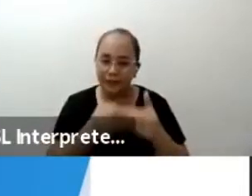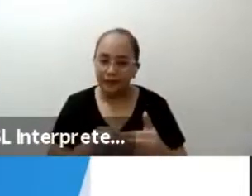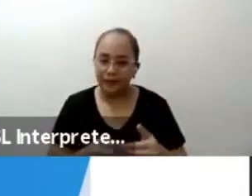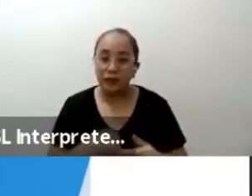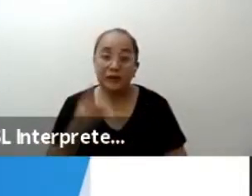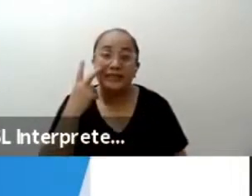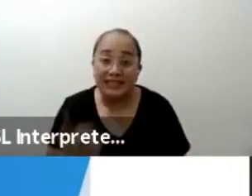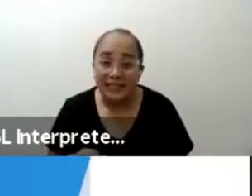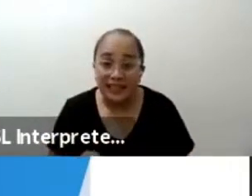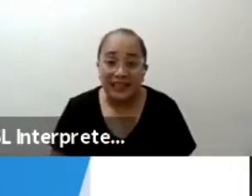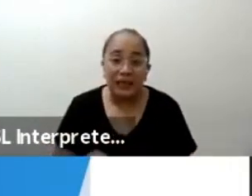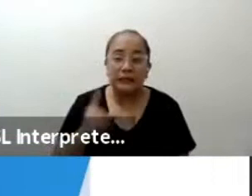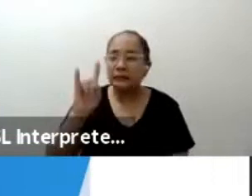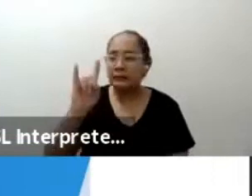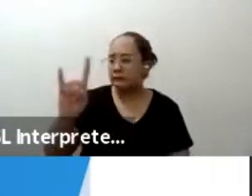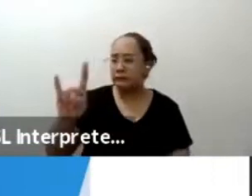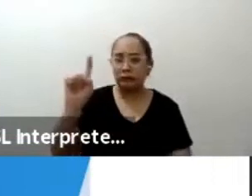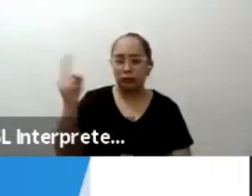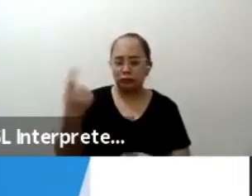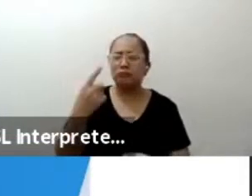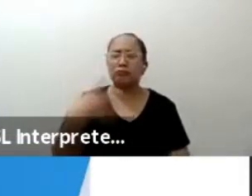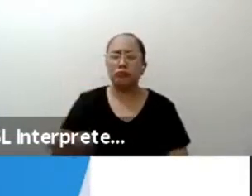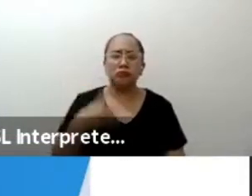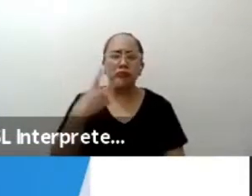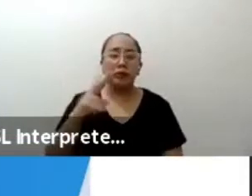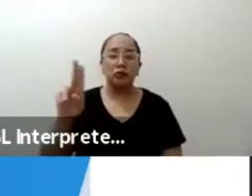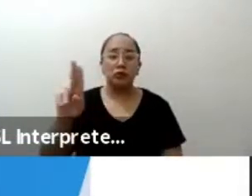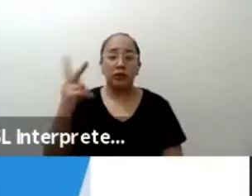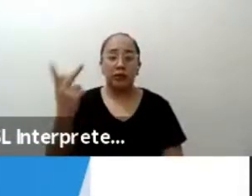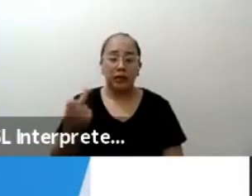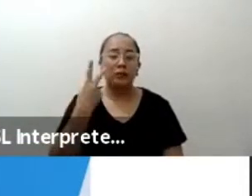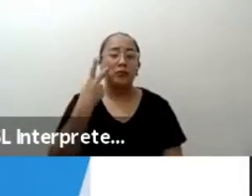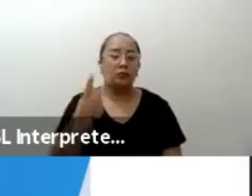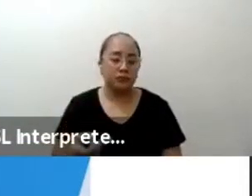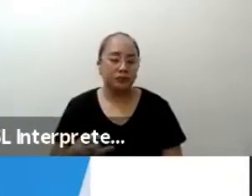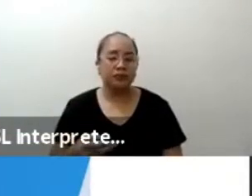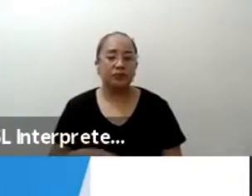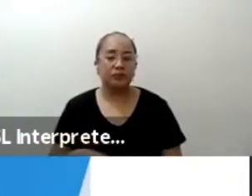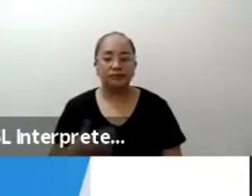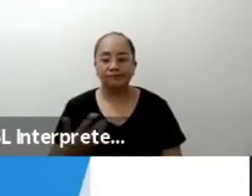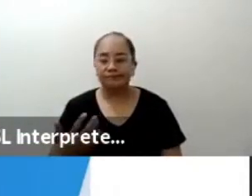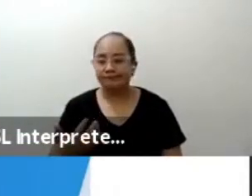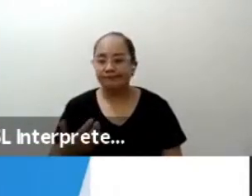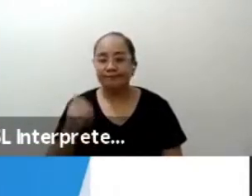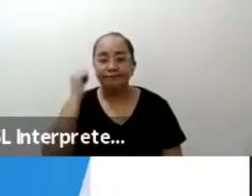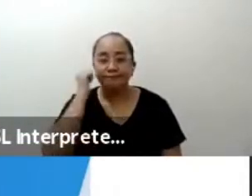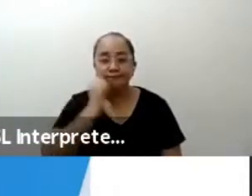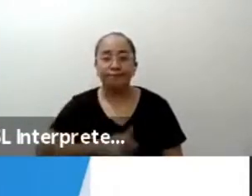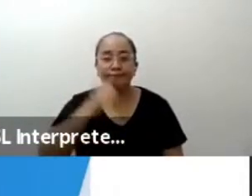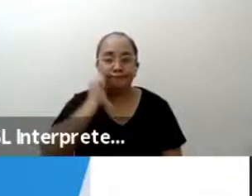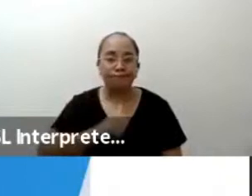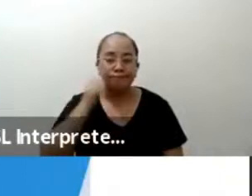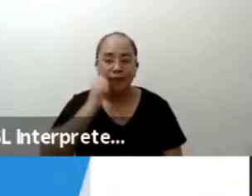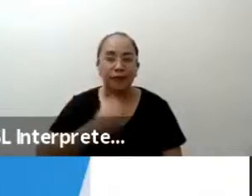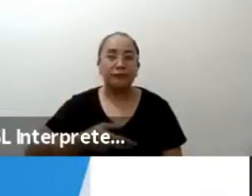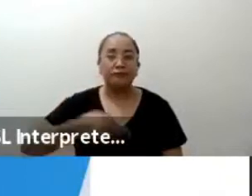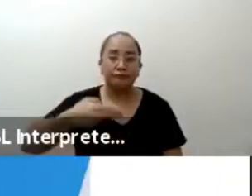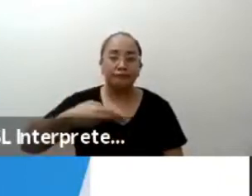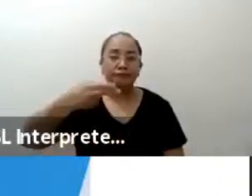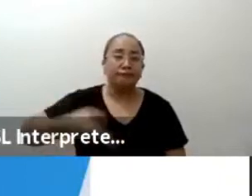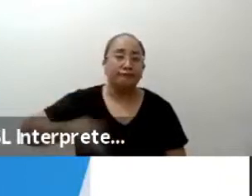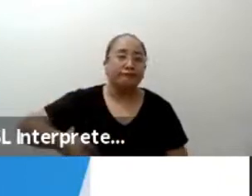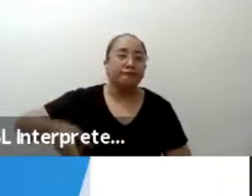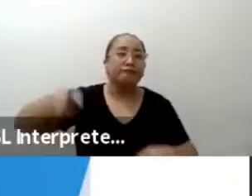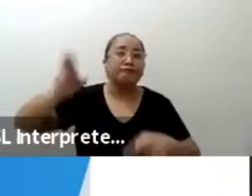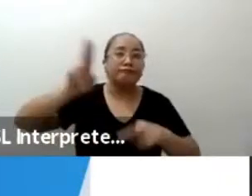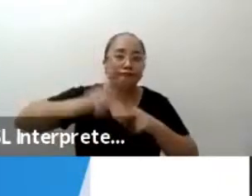na ninyo sa media lang eh. UK, makikita mo every day, di ba? Makikita mo, umaakit yung vaccination rate